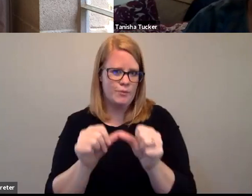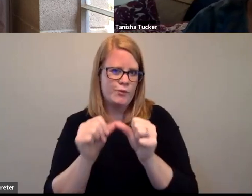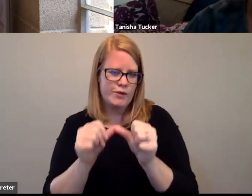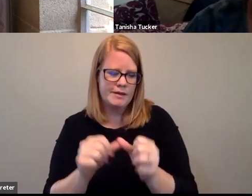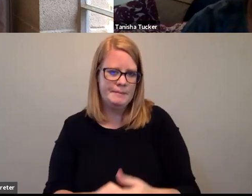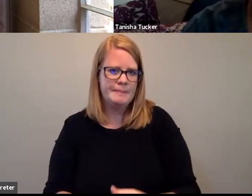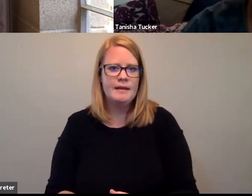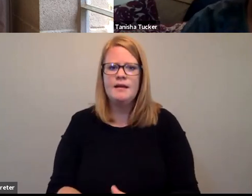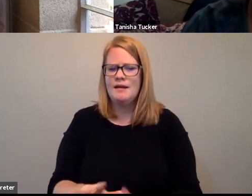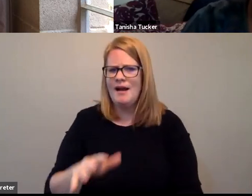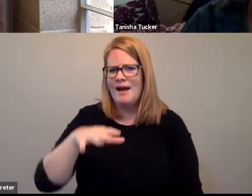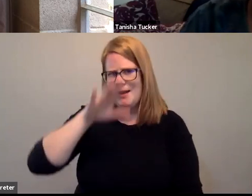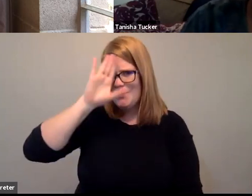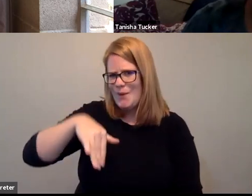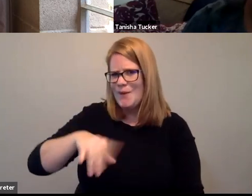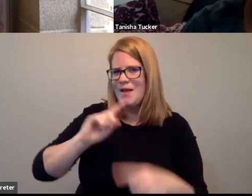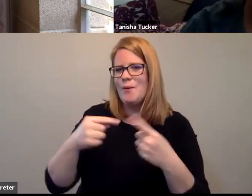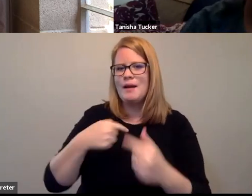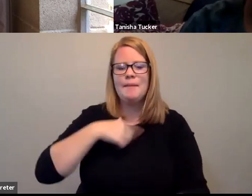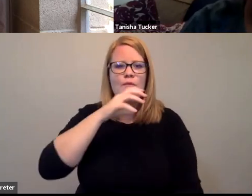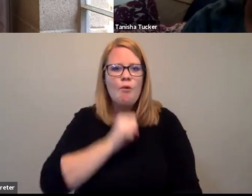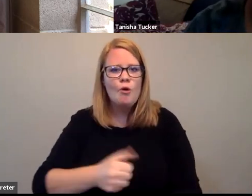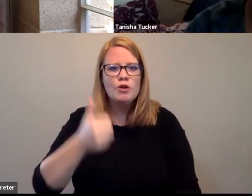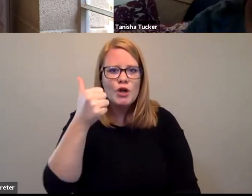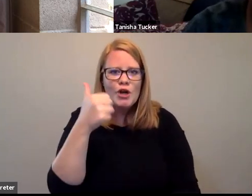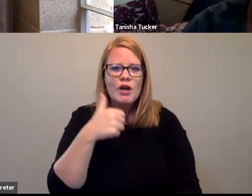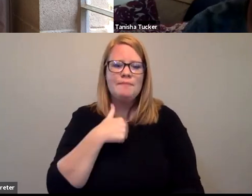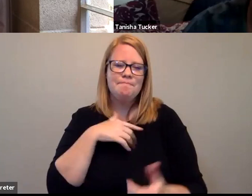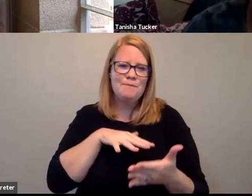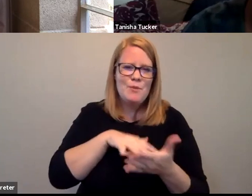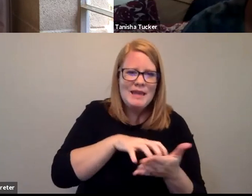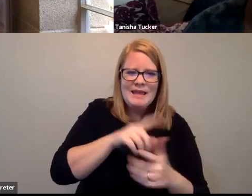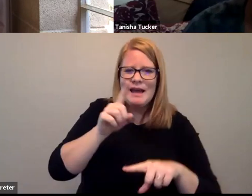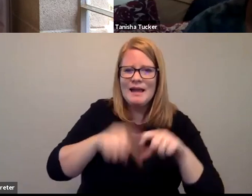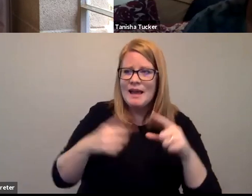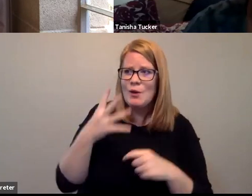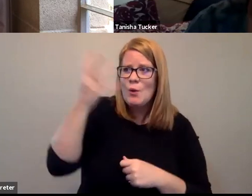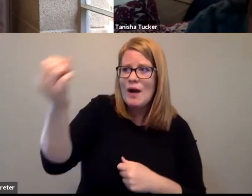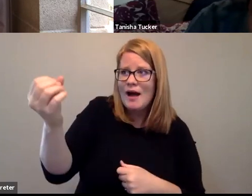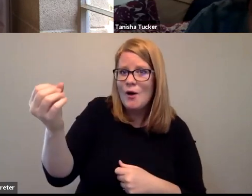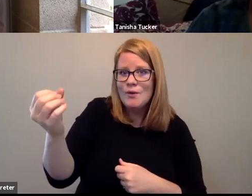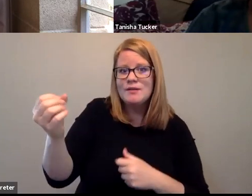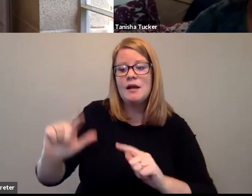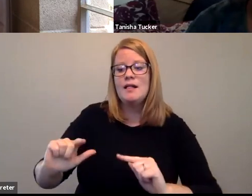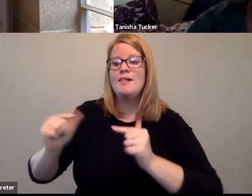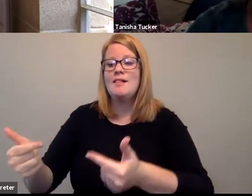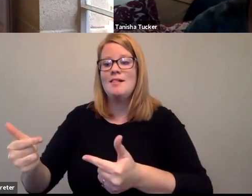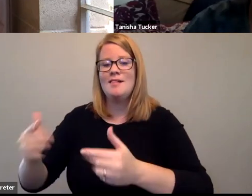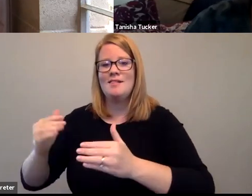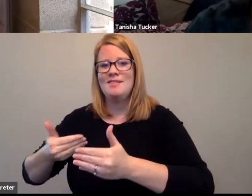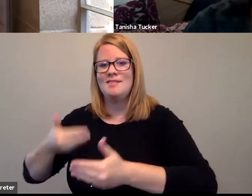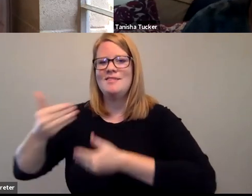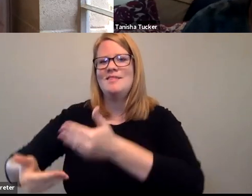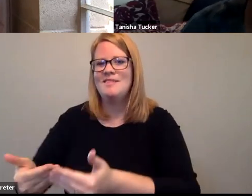an older lady and I'm out there and I can't harvest, I'll have all the kids out there and they'll be picking. It's